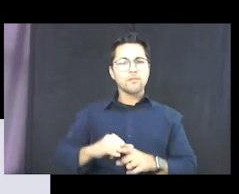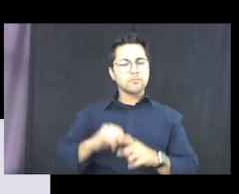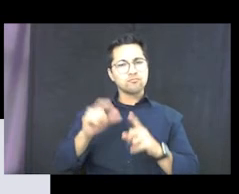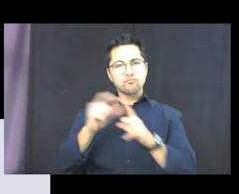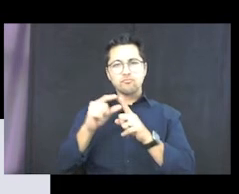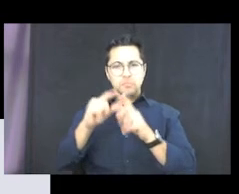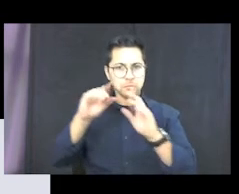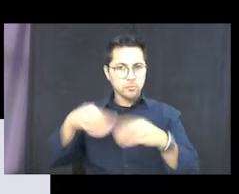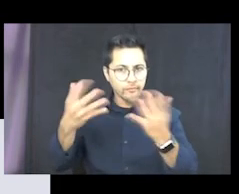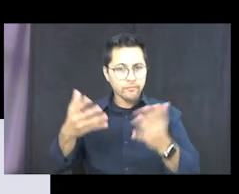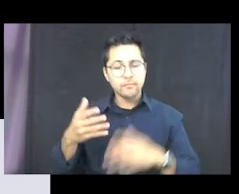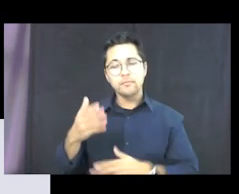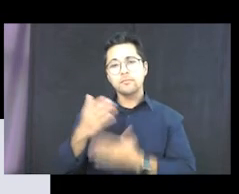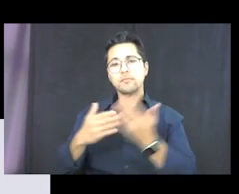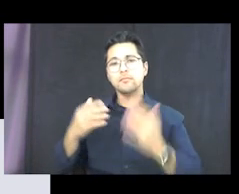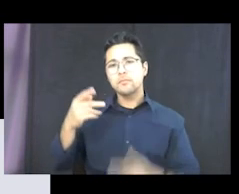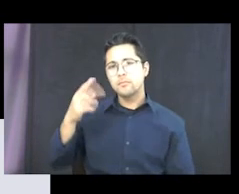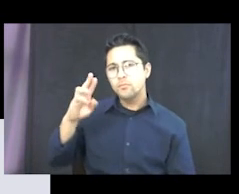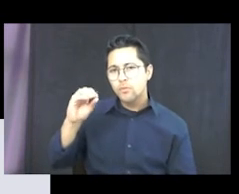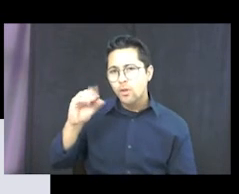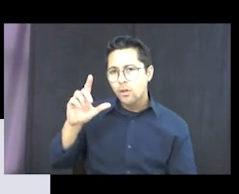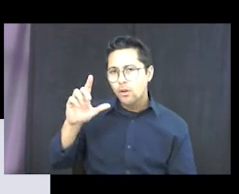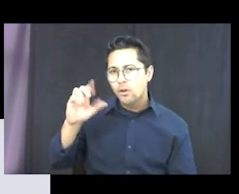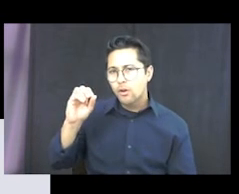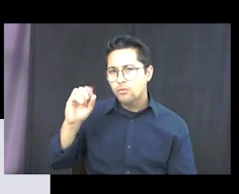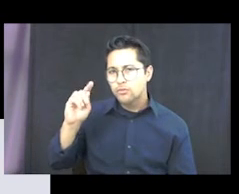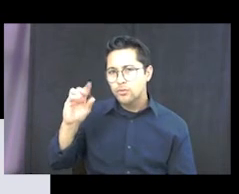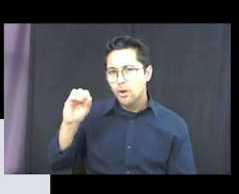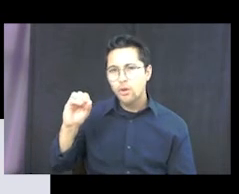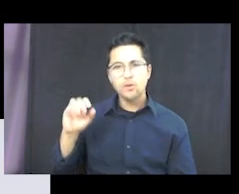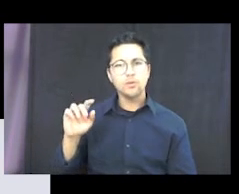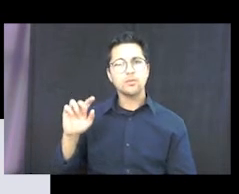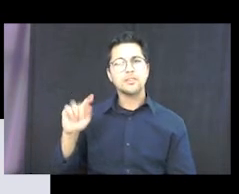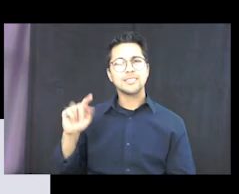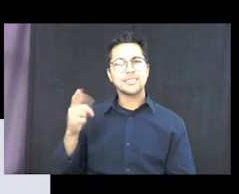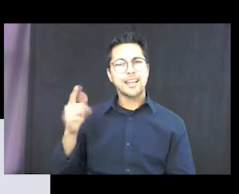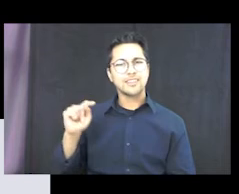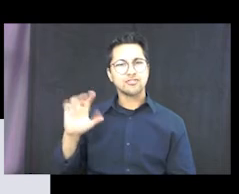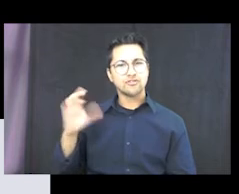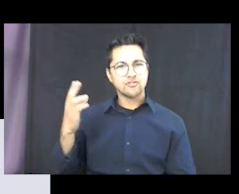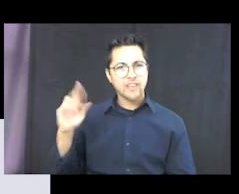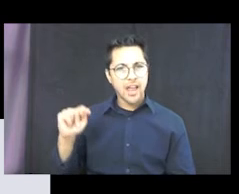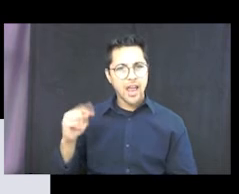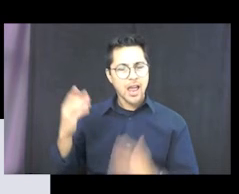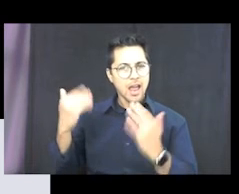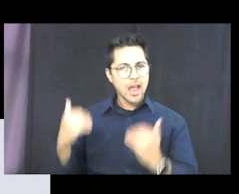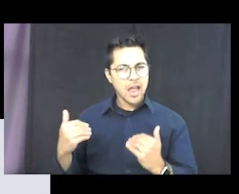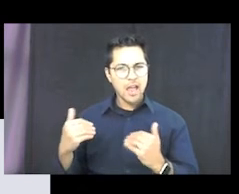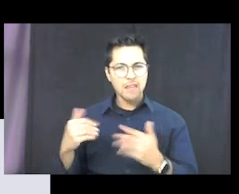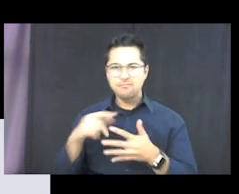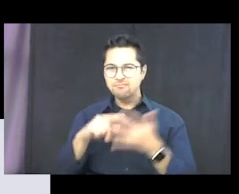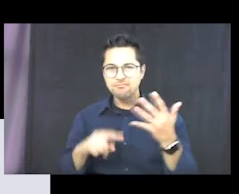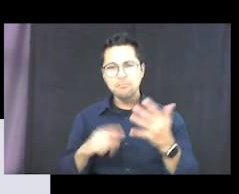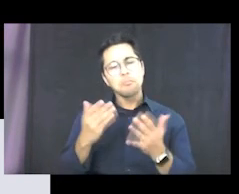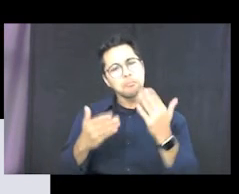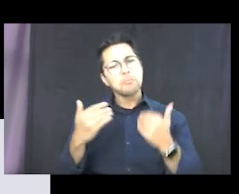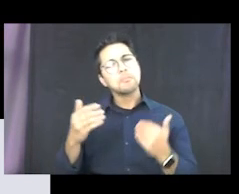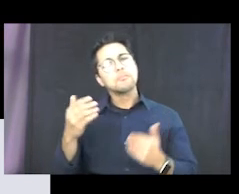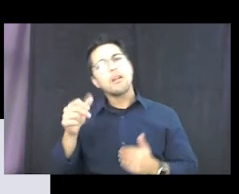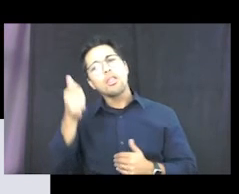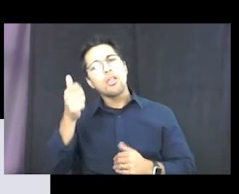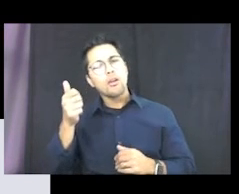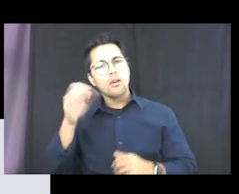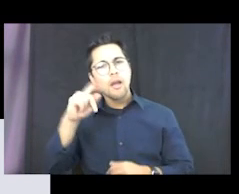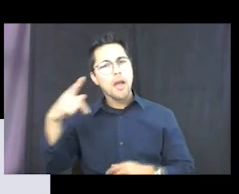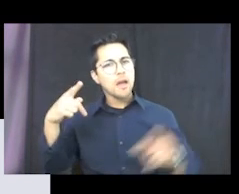familiar ones are Proloquo to Go, Touch Chat, and Snap Plus Core, just to name a few. There may be others you're more familiar